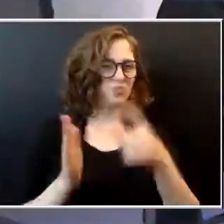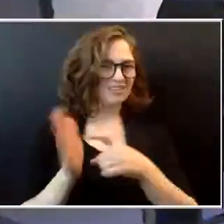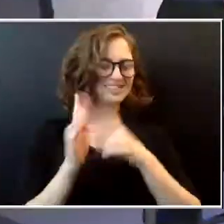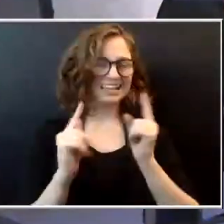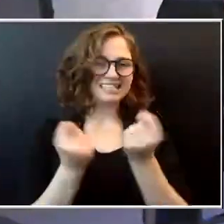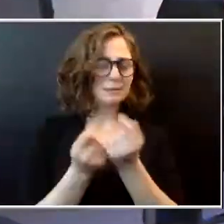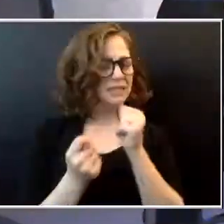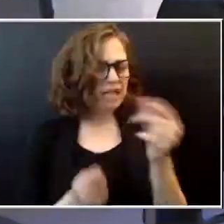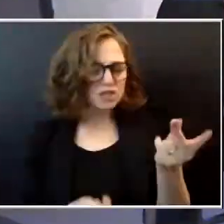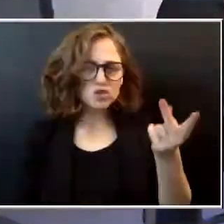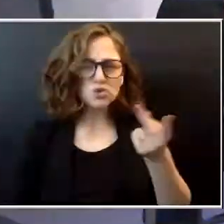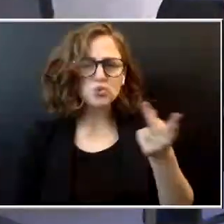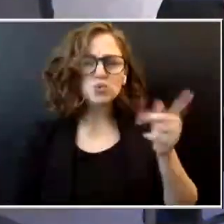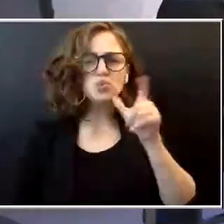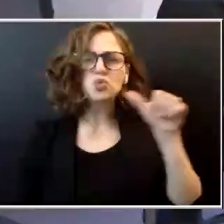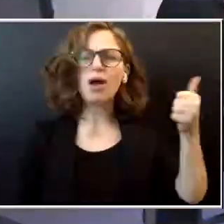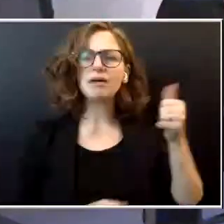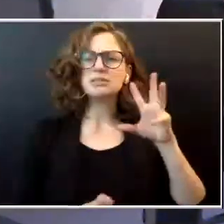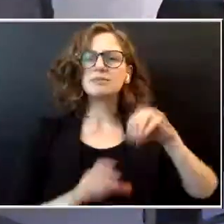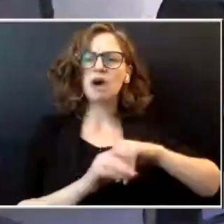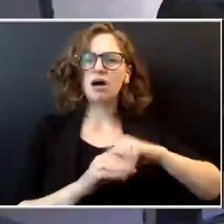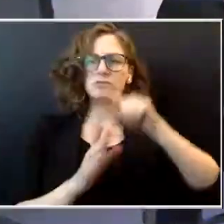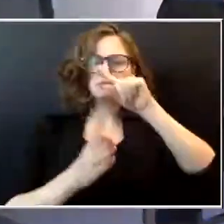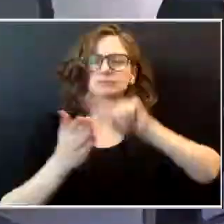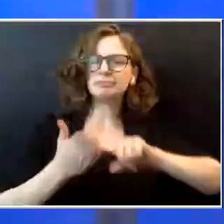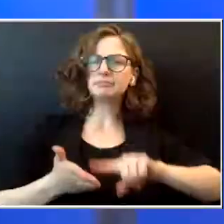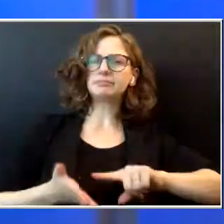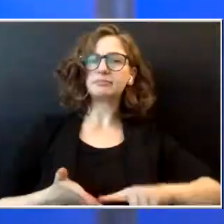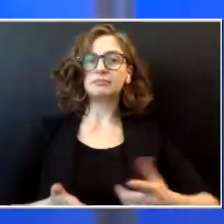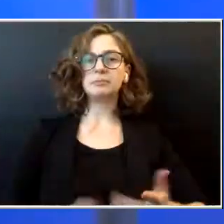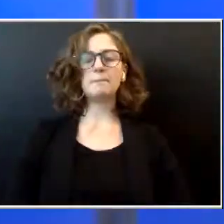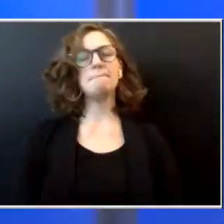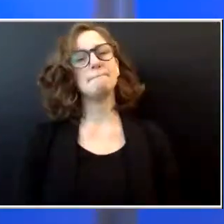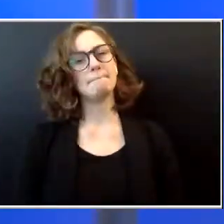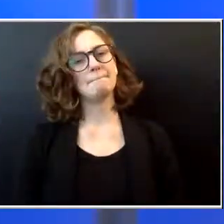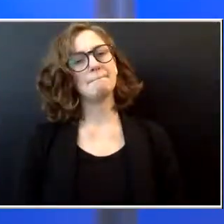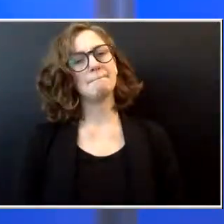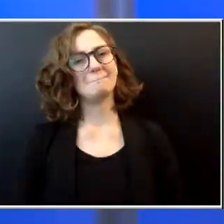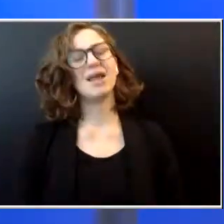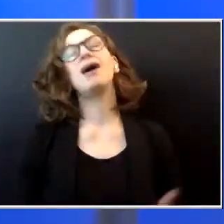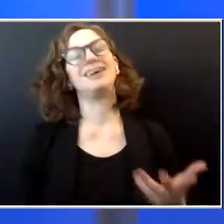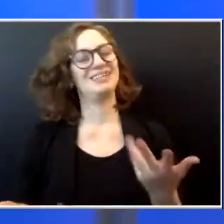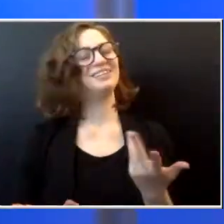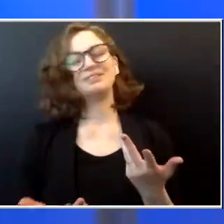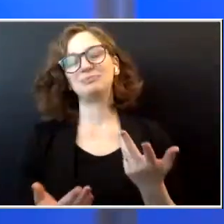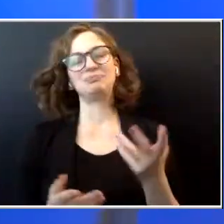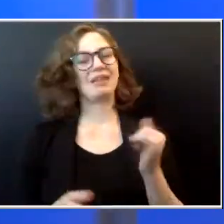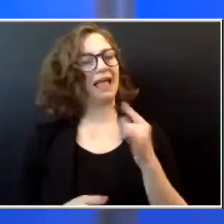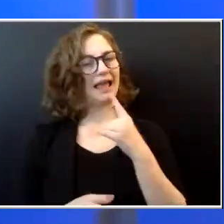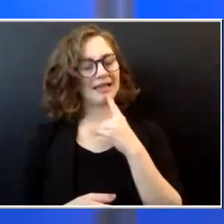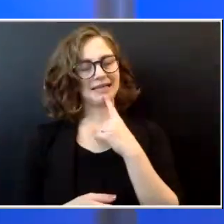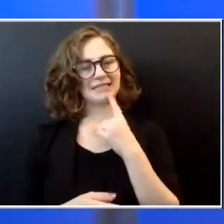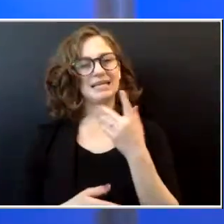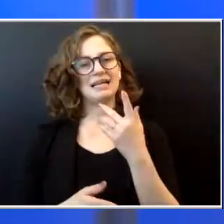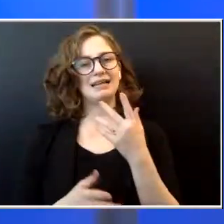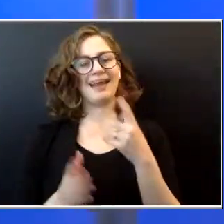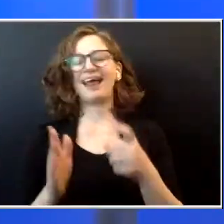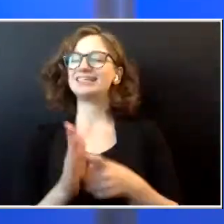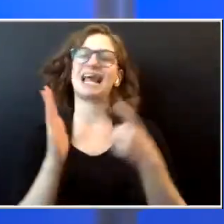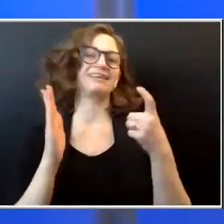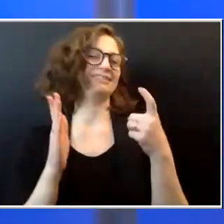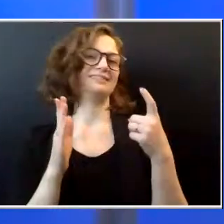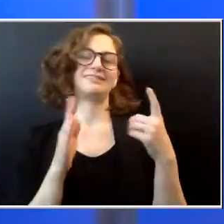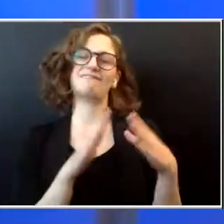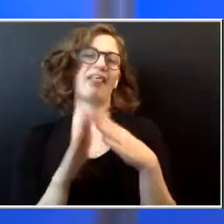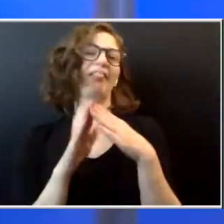research? Yeah, no, like I said, it takes a village. We have